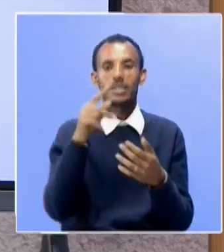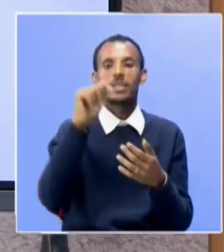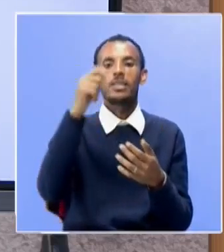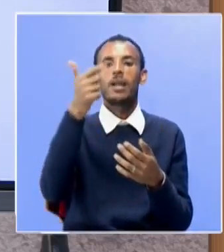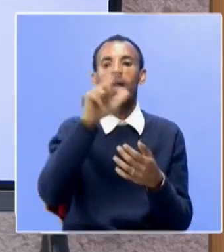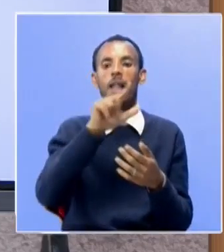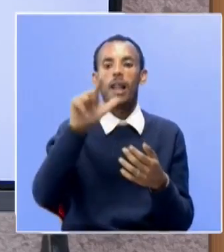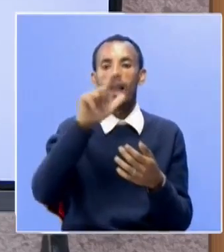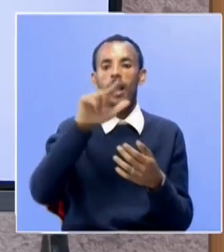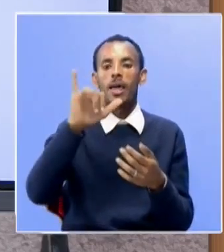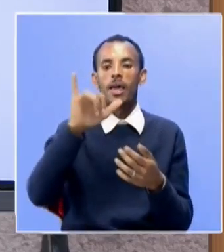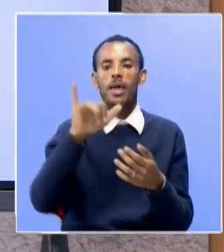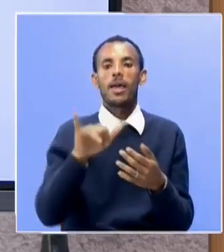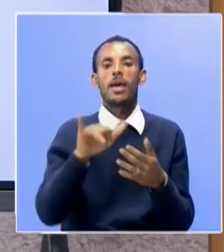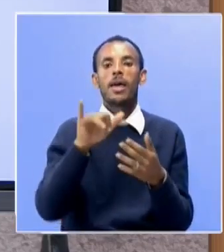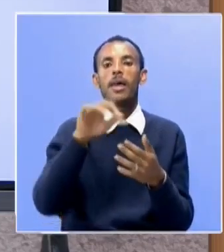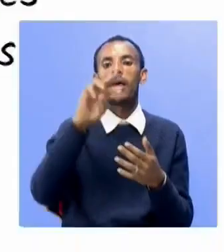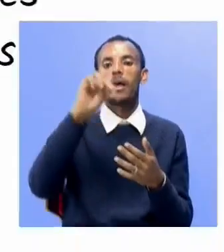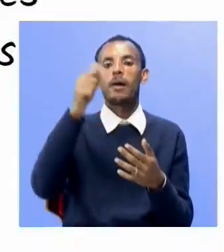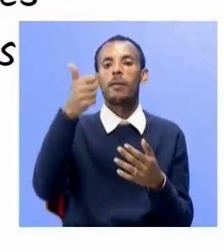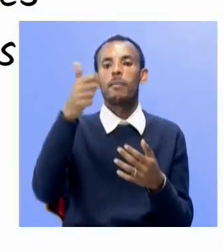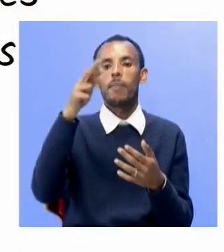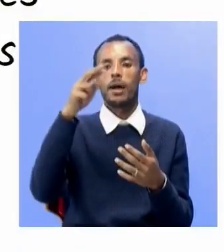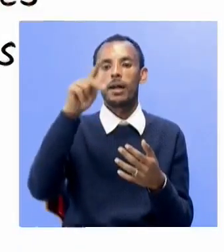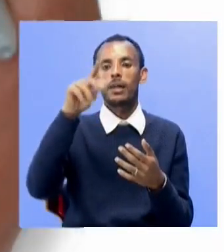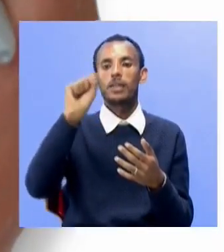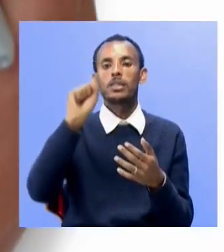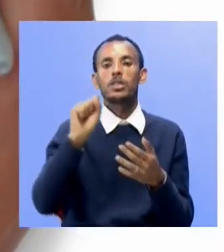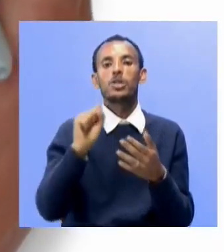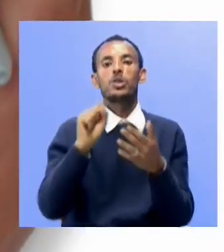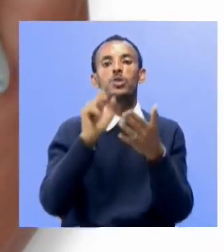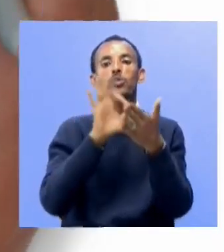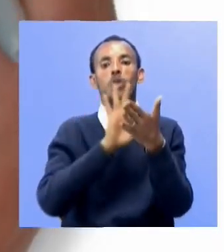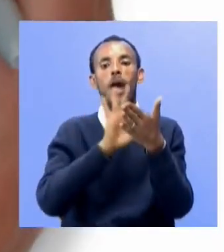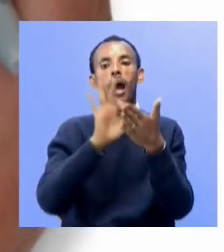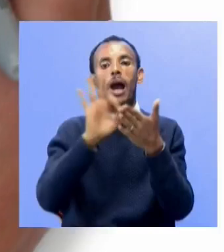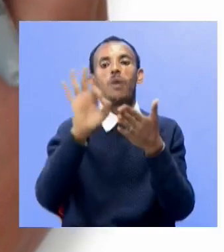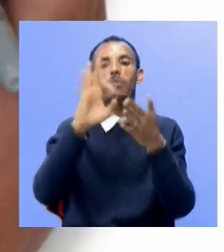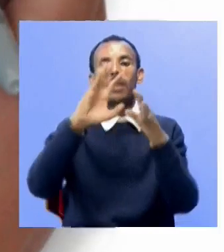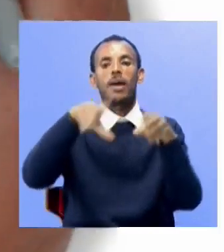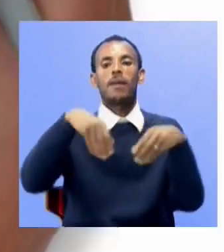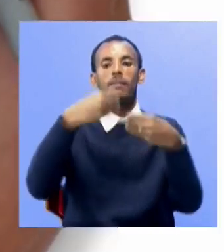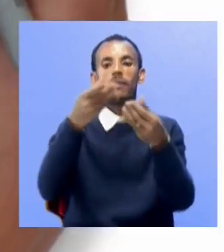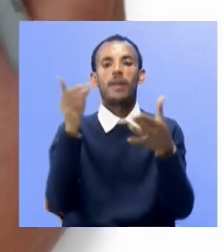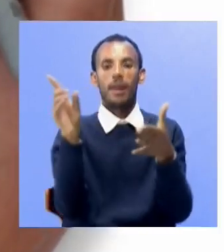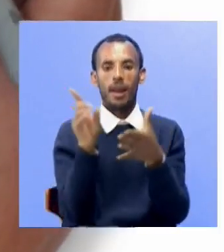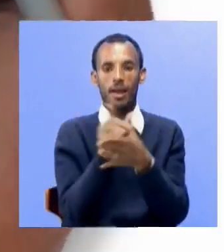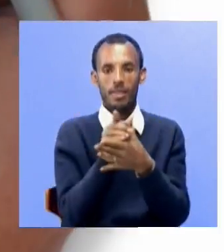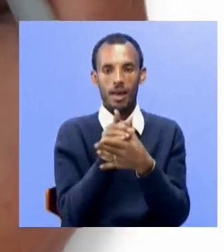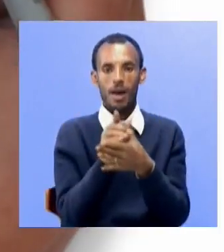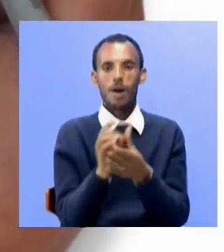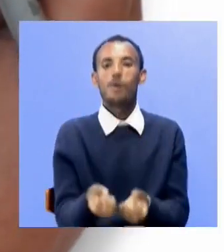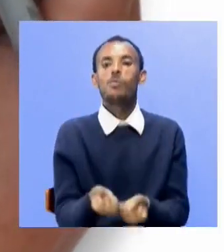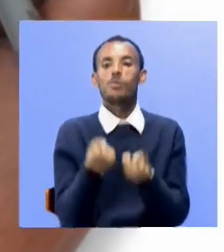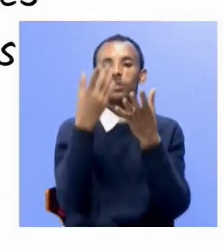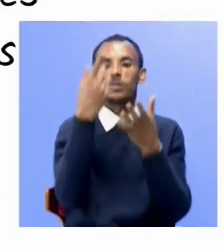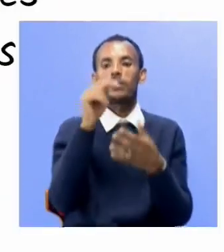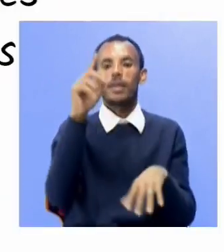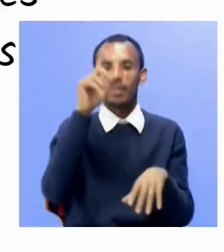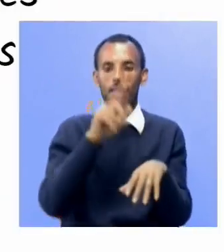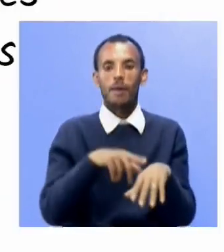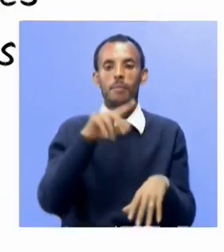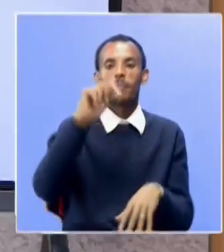form. Here, to count the given data, we use these tally marks. Most of the time,